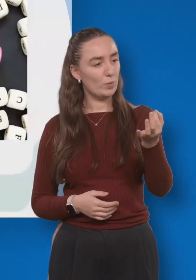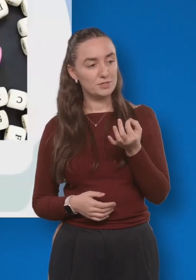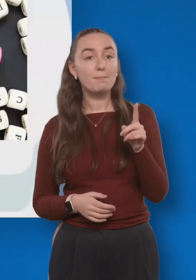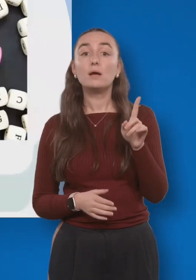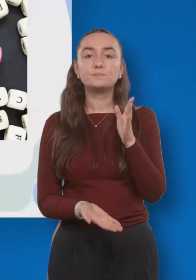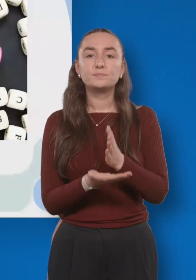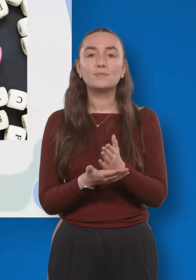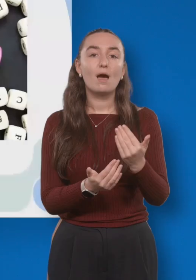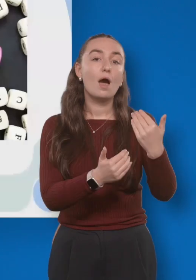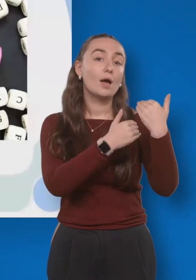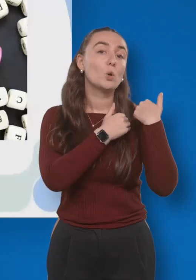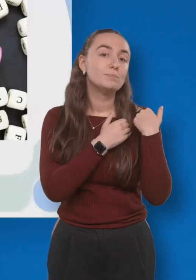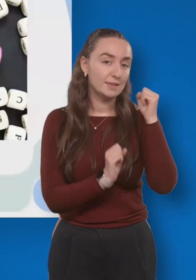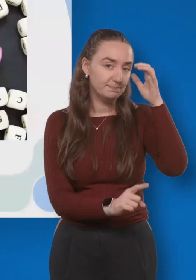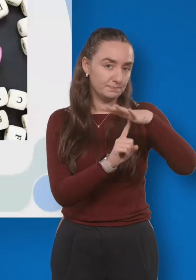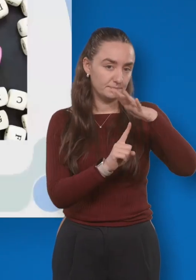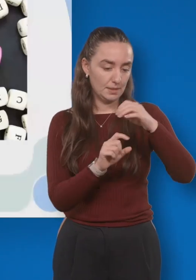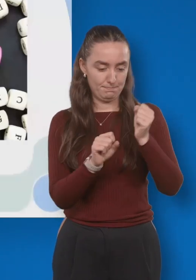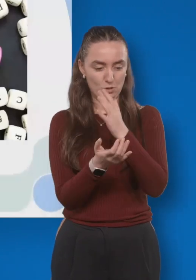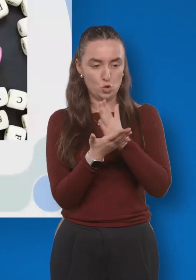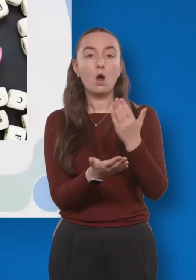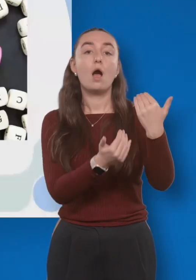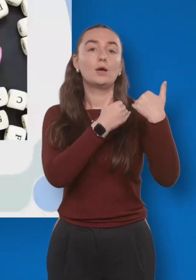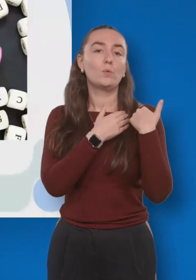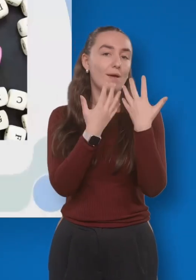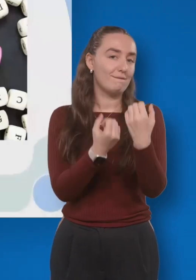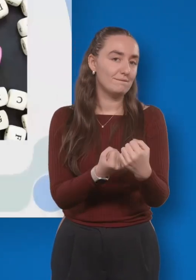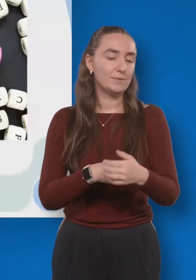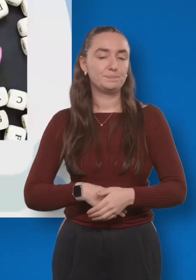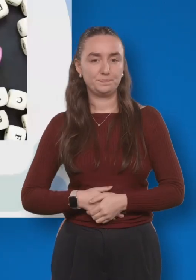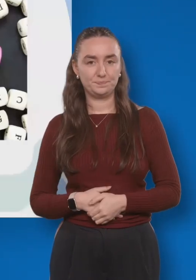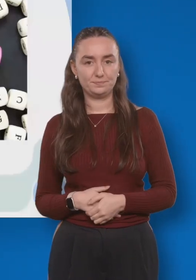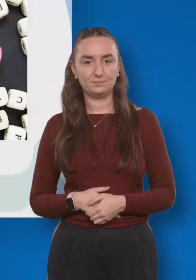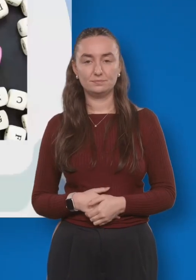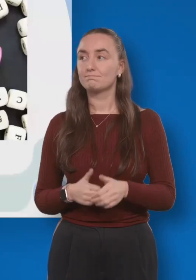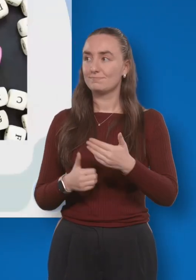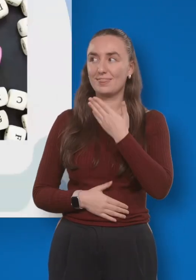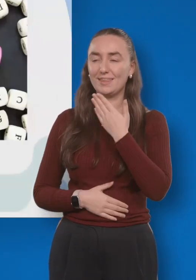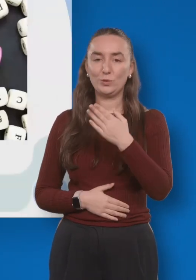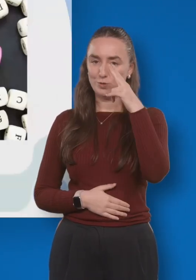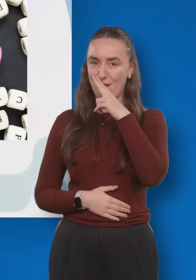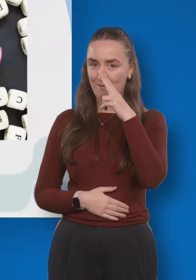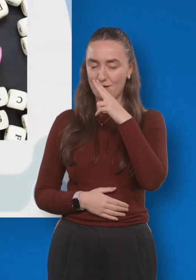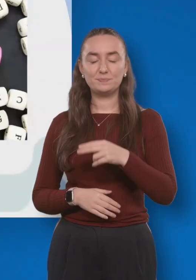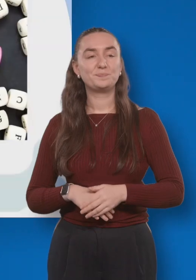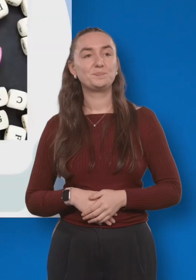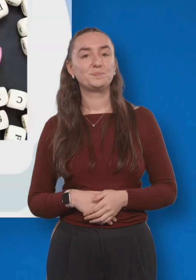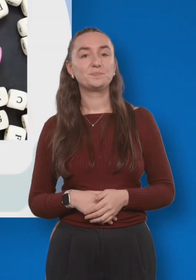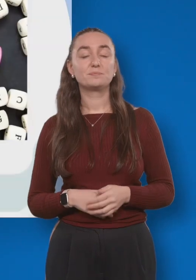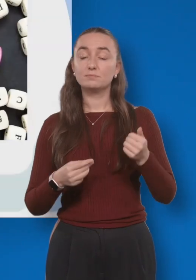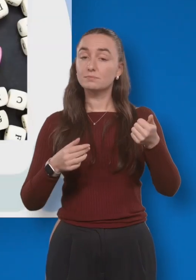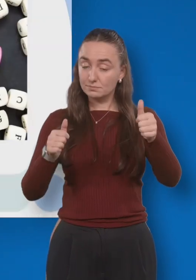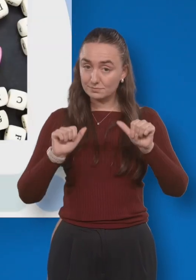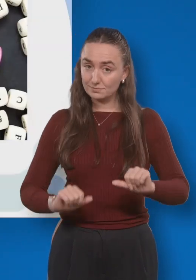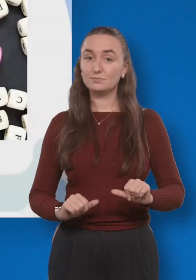think accountability is really the way to go, making sure there's accountability. Thank you, Jemina. Taking